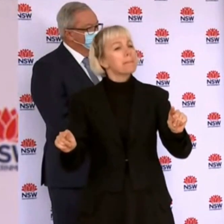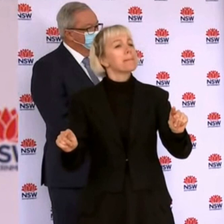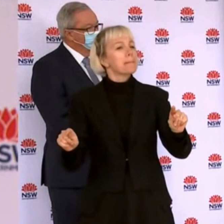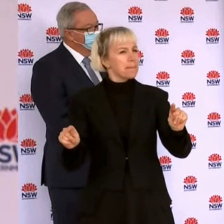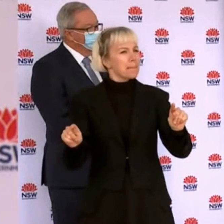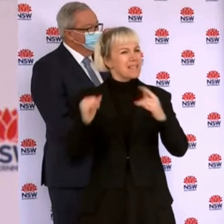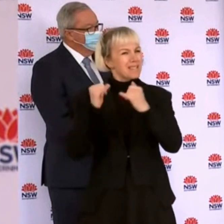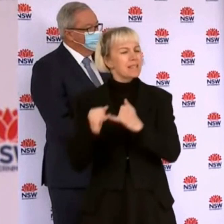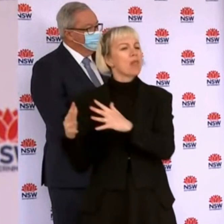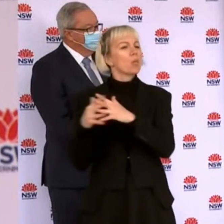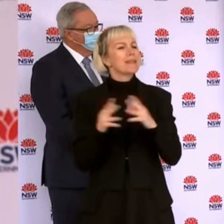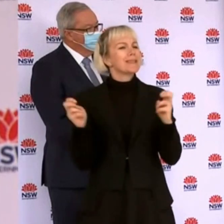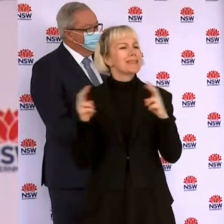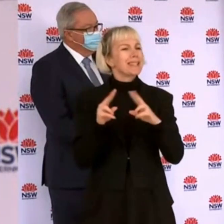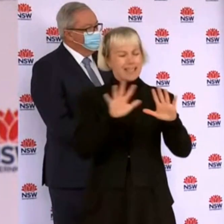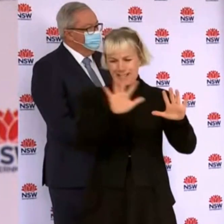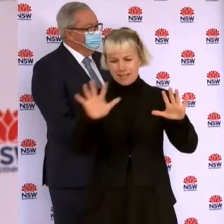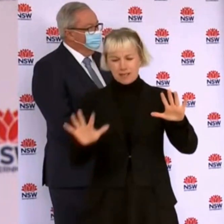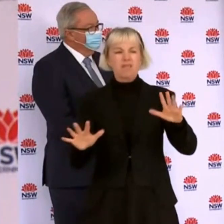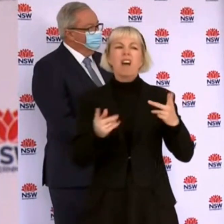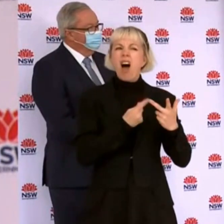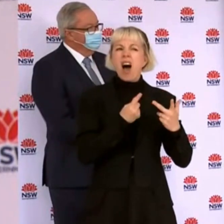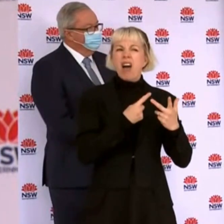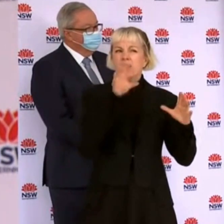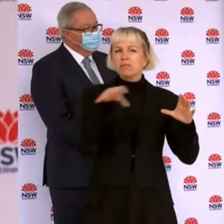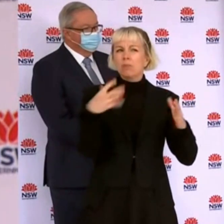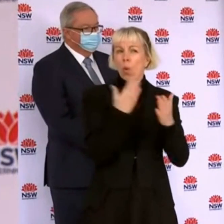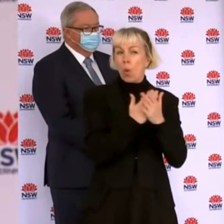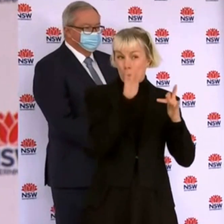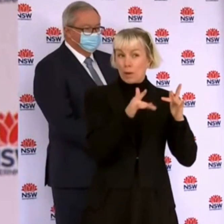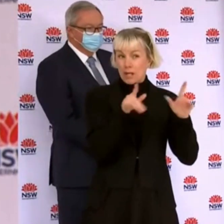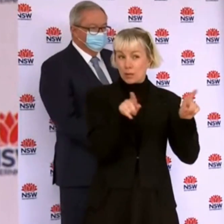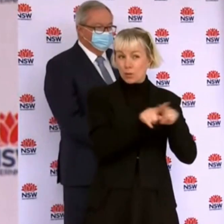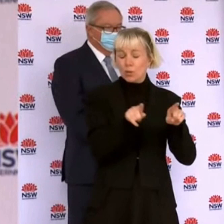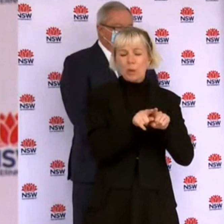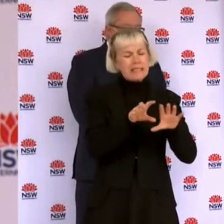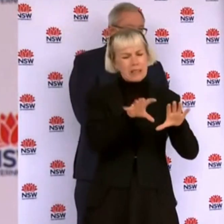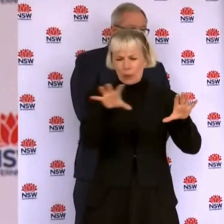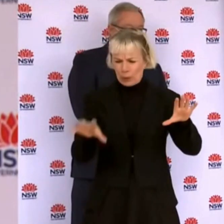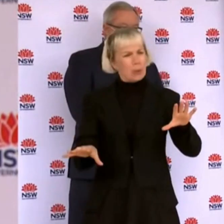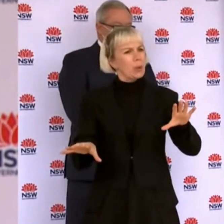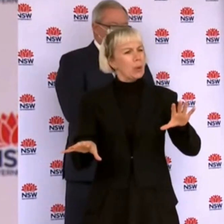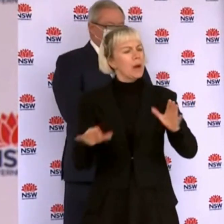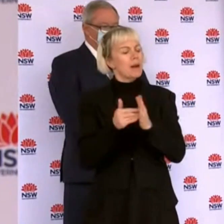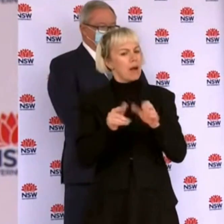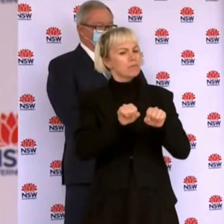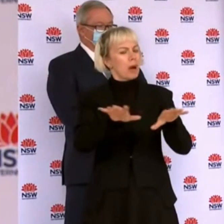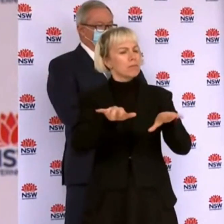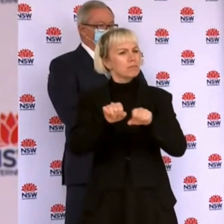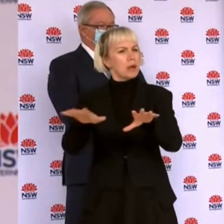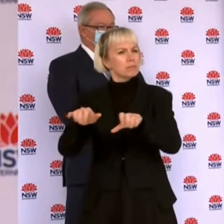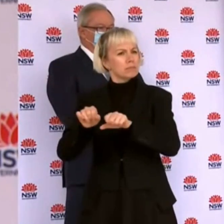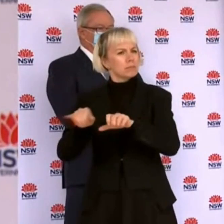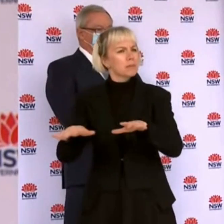we're seeing cases, but the cases will change, and that is why it's critical that everyone sees themselves at